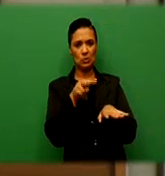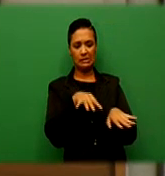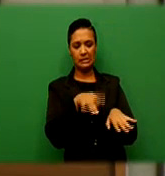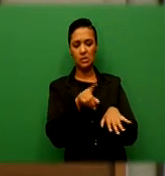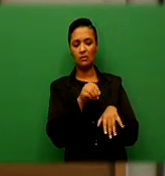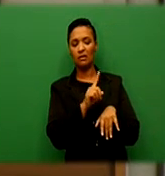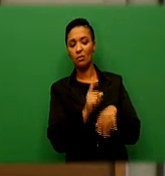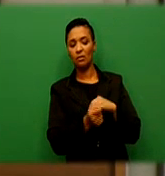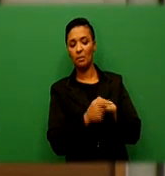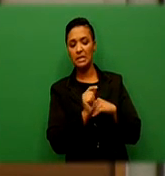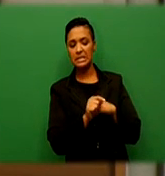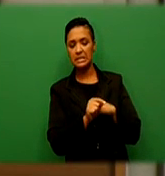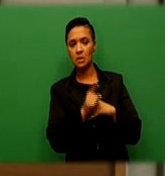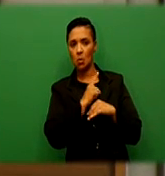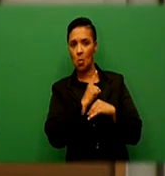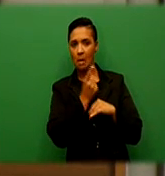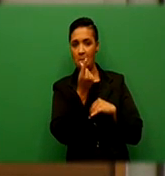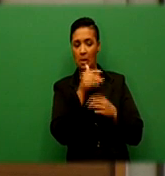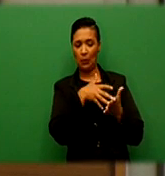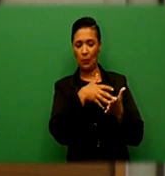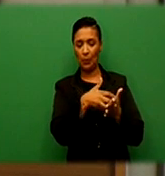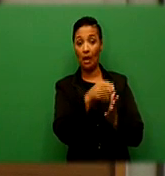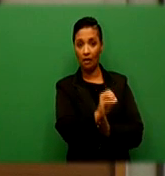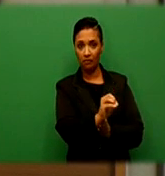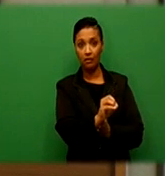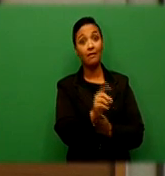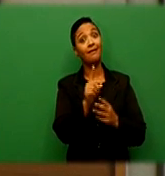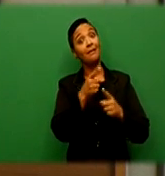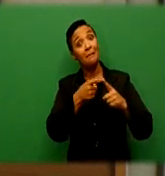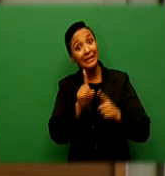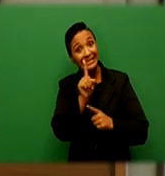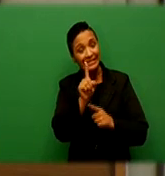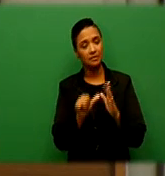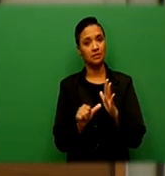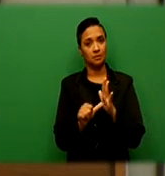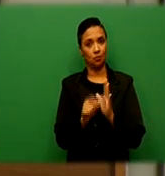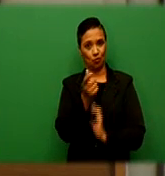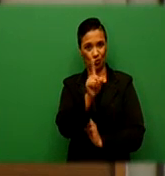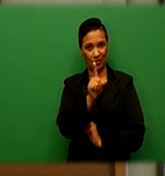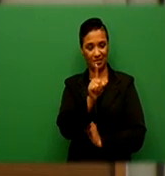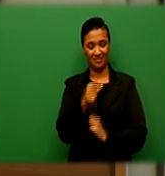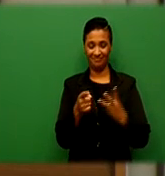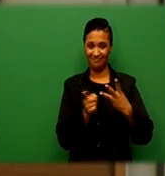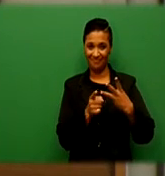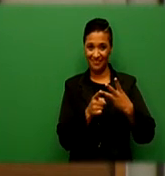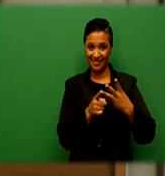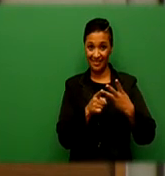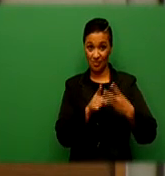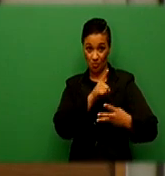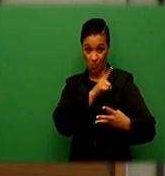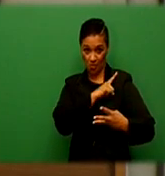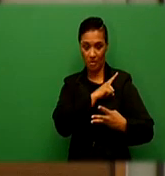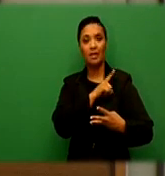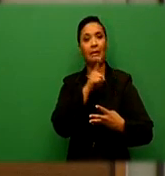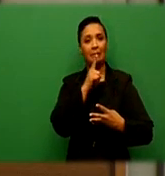a low domestic consumptions, but also more importantly, an important driver here being